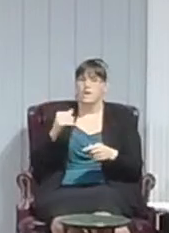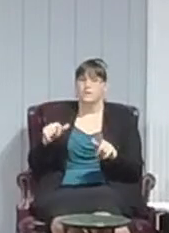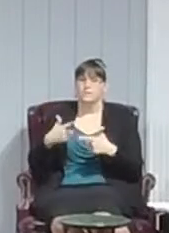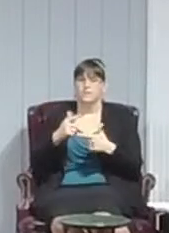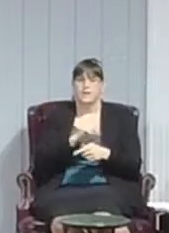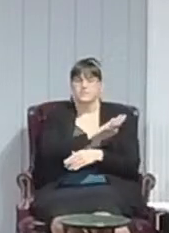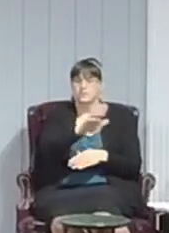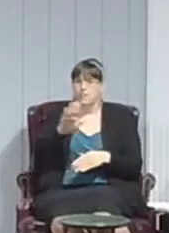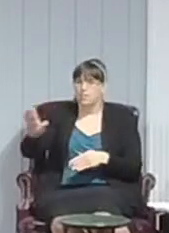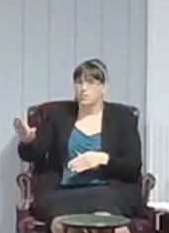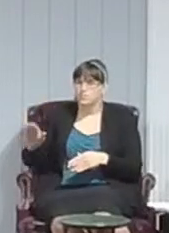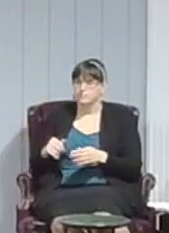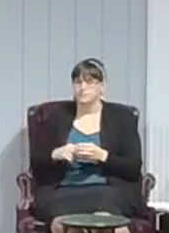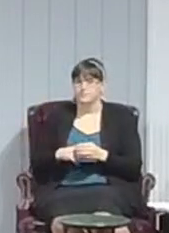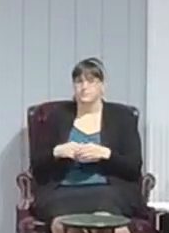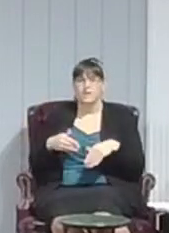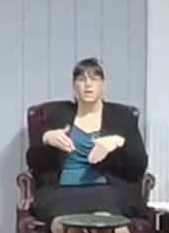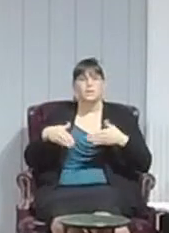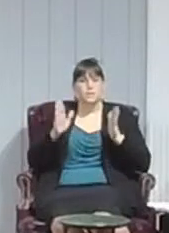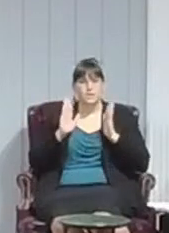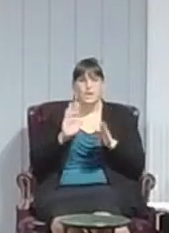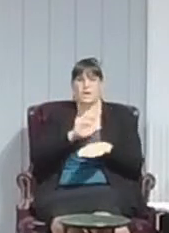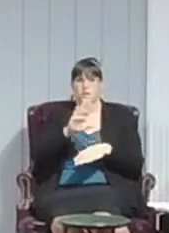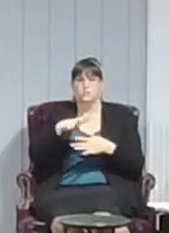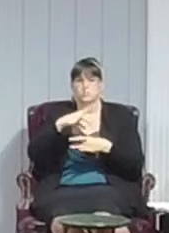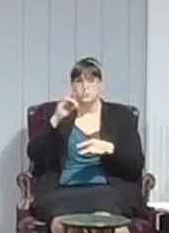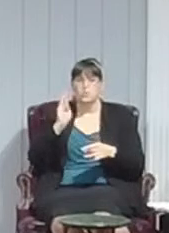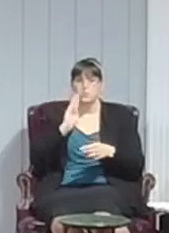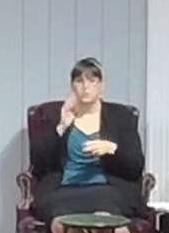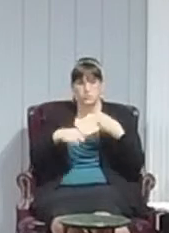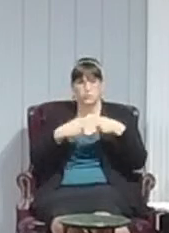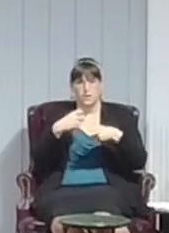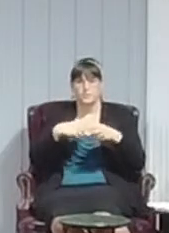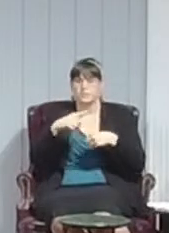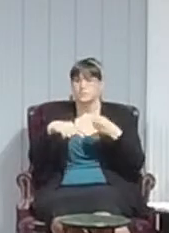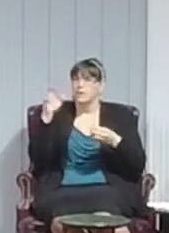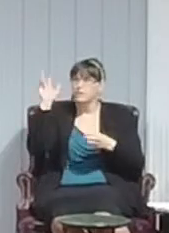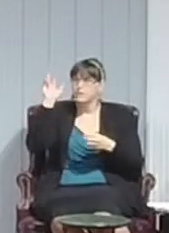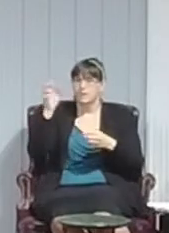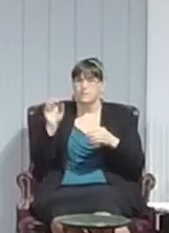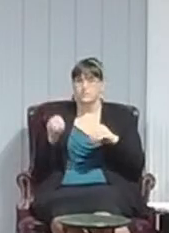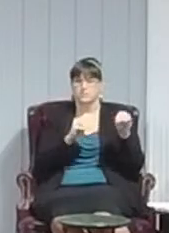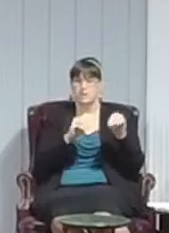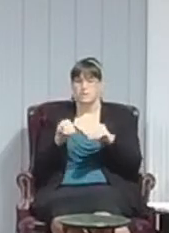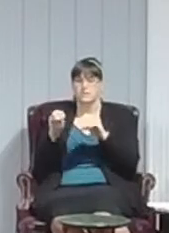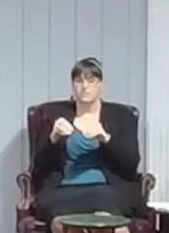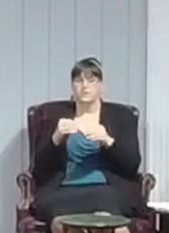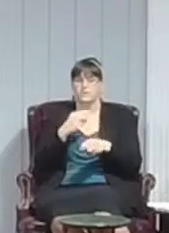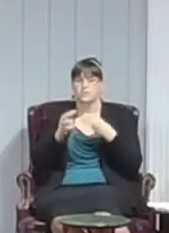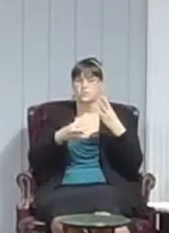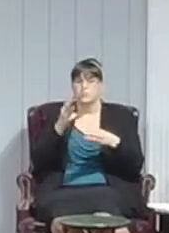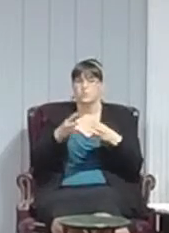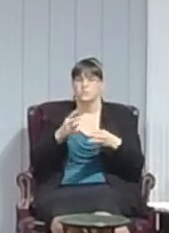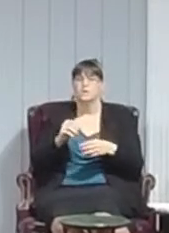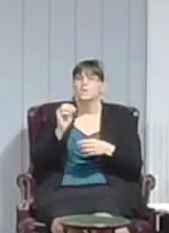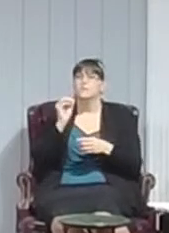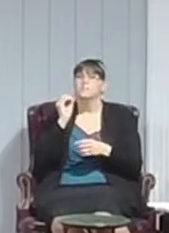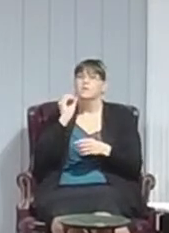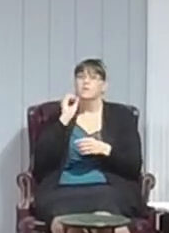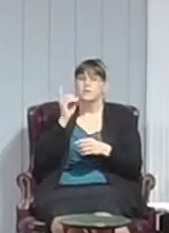of other people too. Let your soul be troubled about the devil's activity in the world. Let me just tell you, I mean, it ought to trouble you that there is a